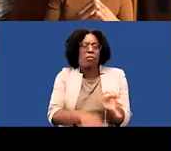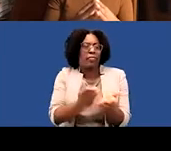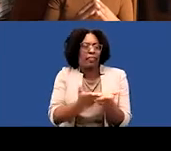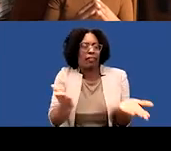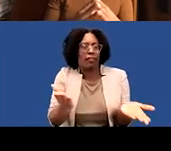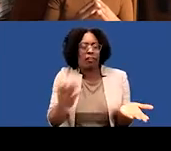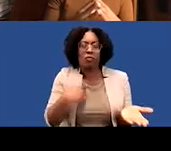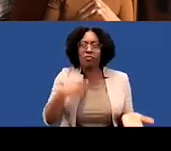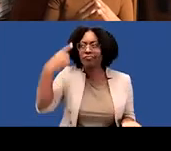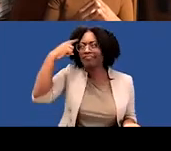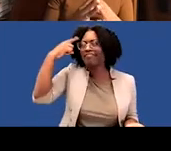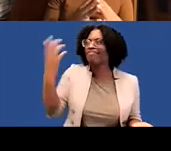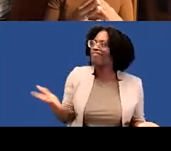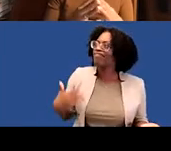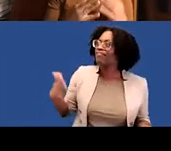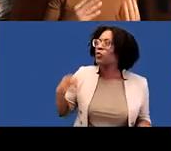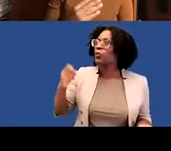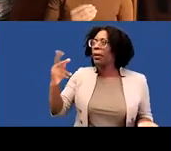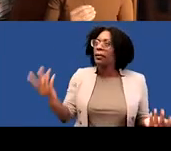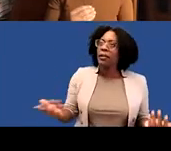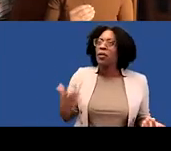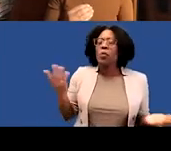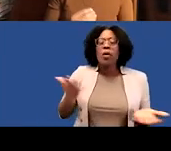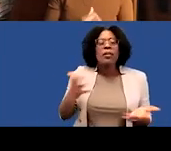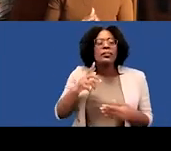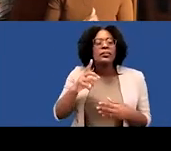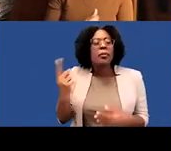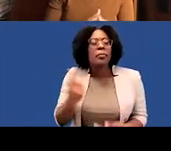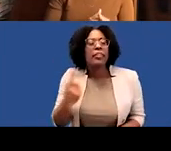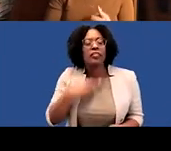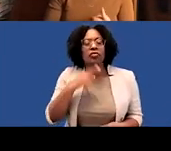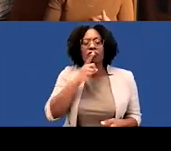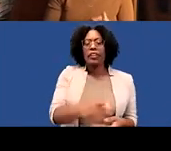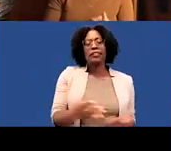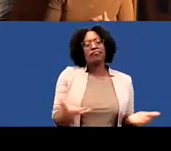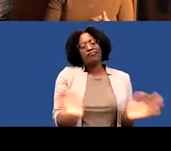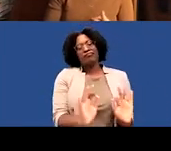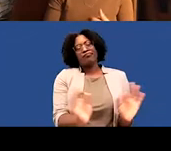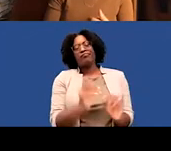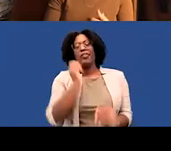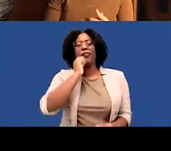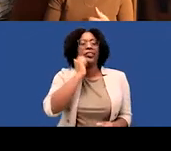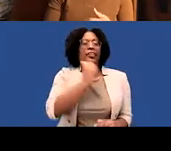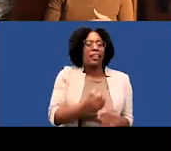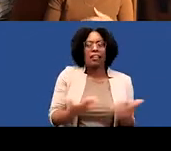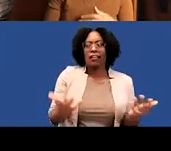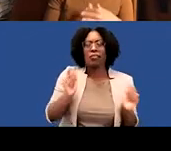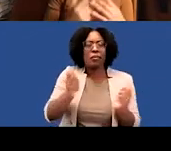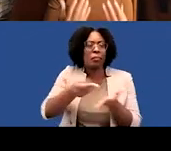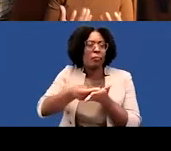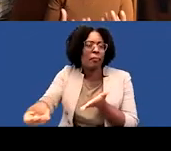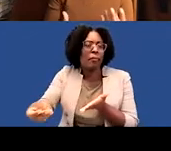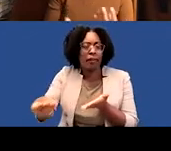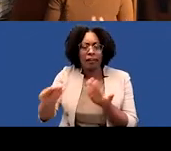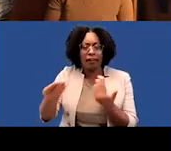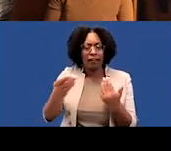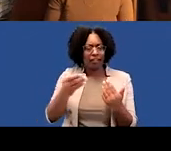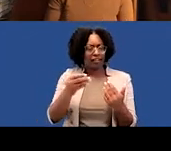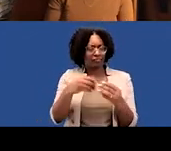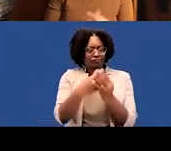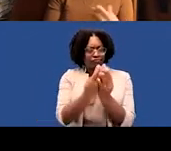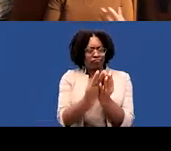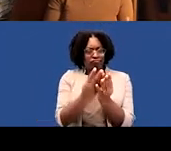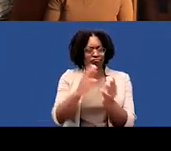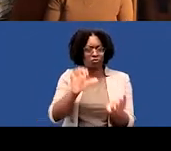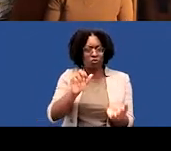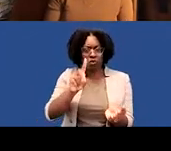both, that could be, that is a mundane object, that it is something that you can get at a bodega, but that it holds so much power in